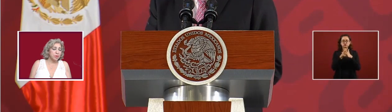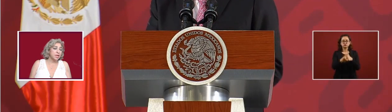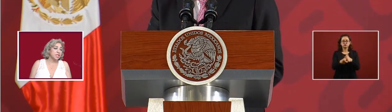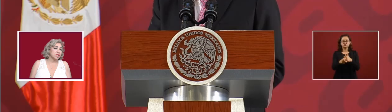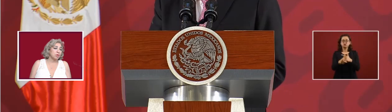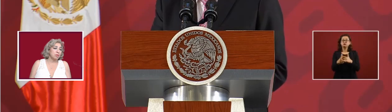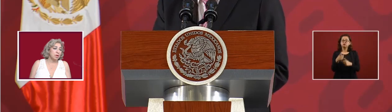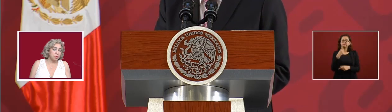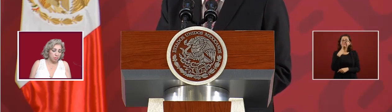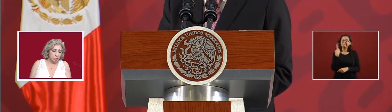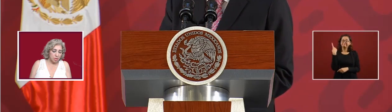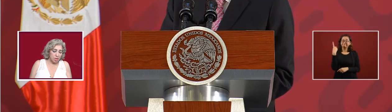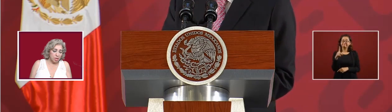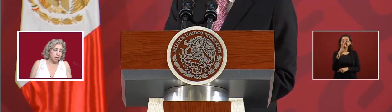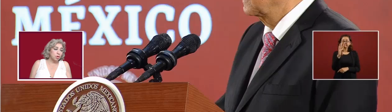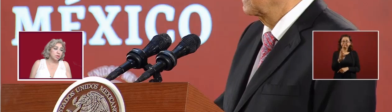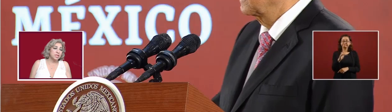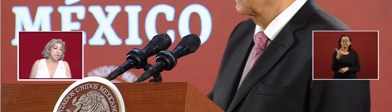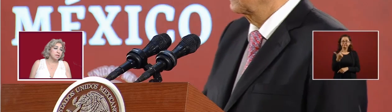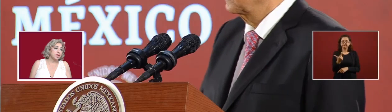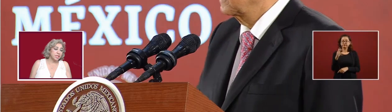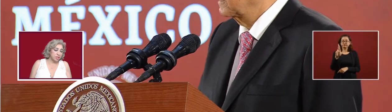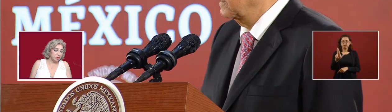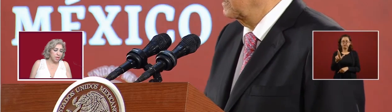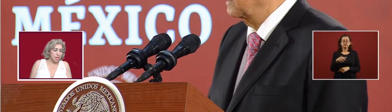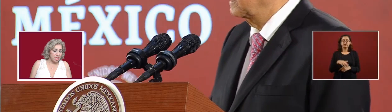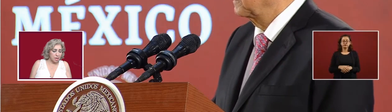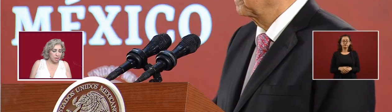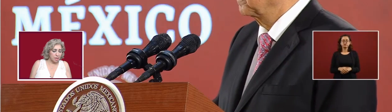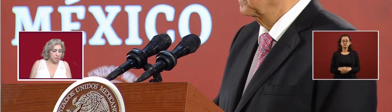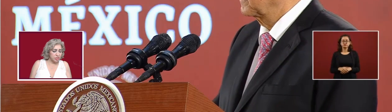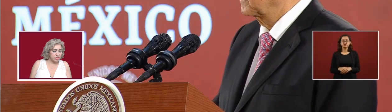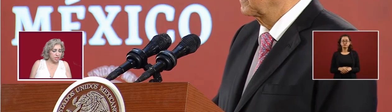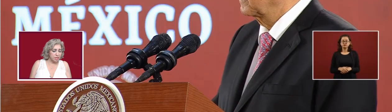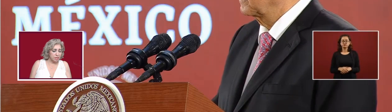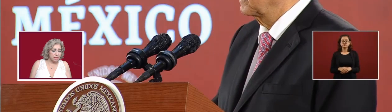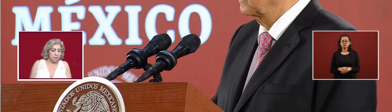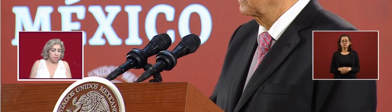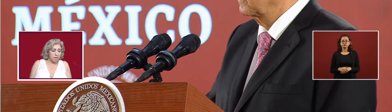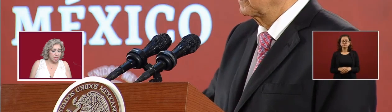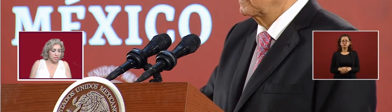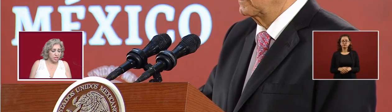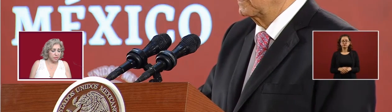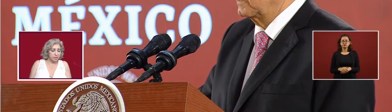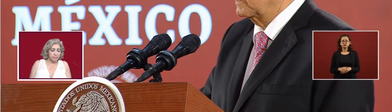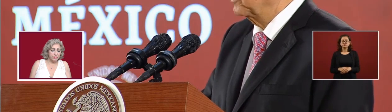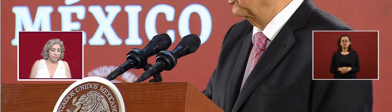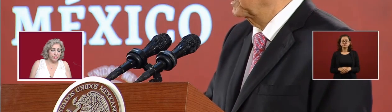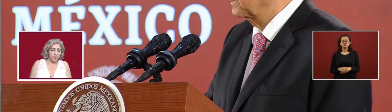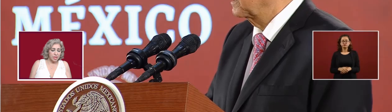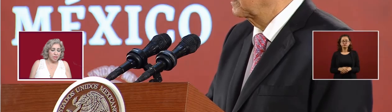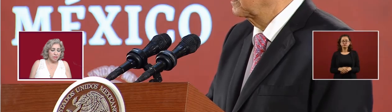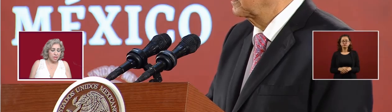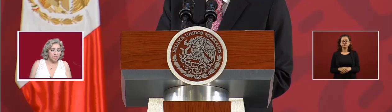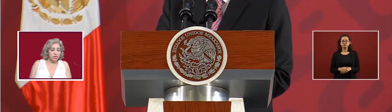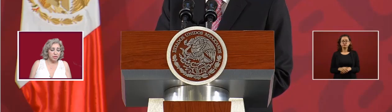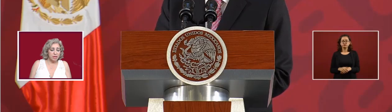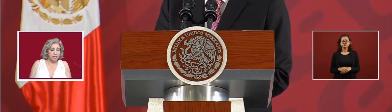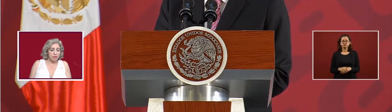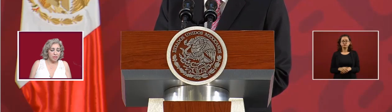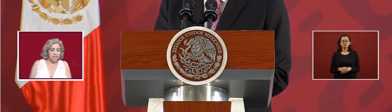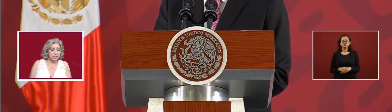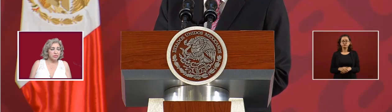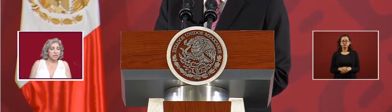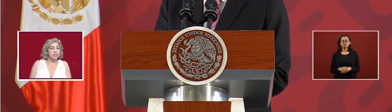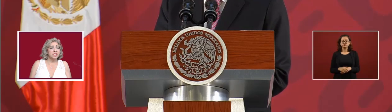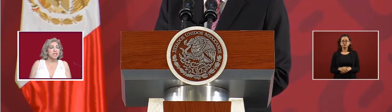course it will run its course and it will get to the attorney general the attorney